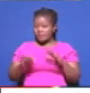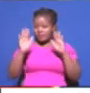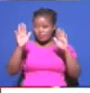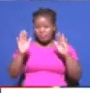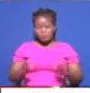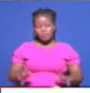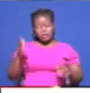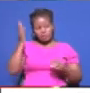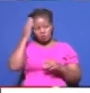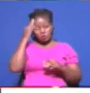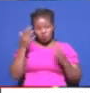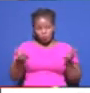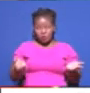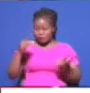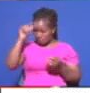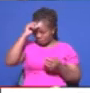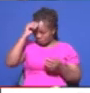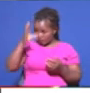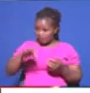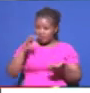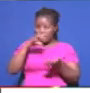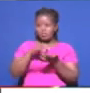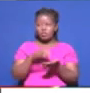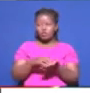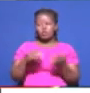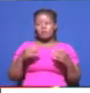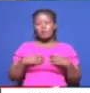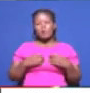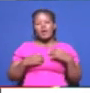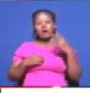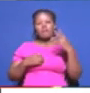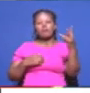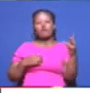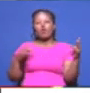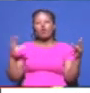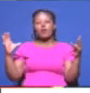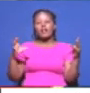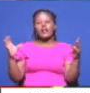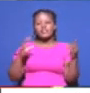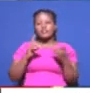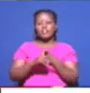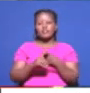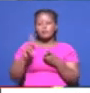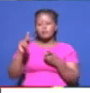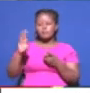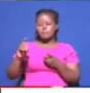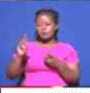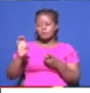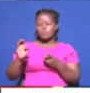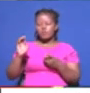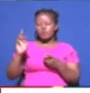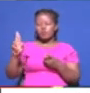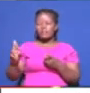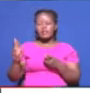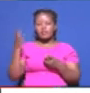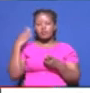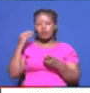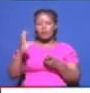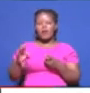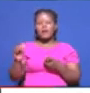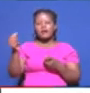that the governor's seat has actually attracted about four candidates, among them Charles Keteri, the former cabinet secretary